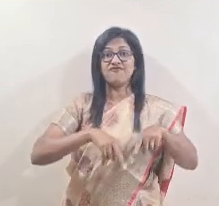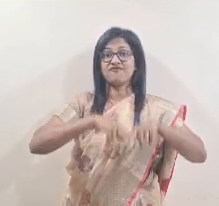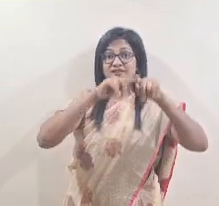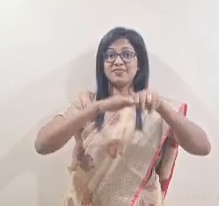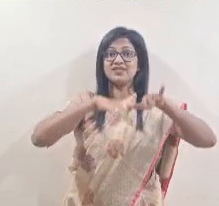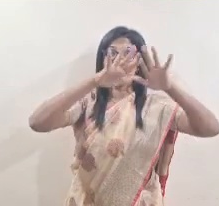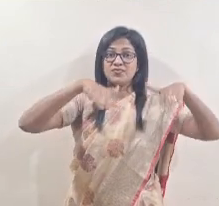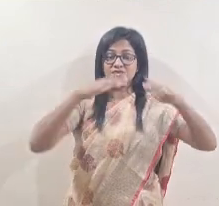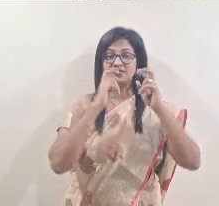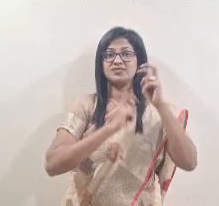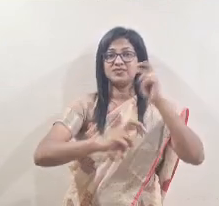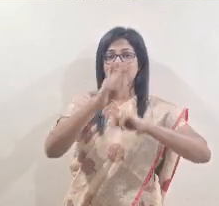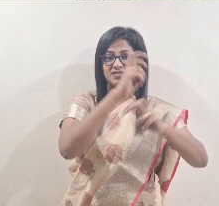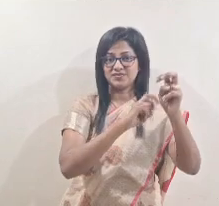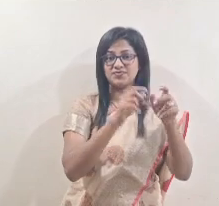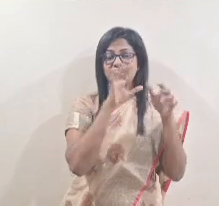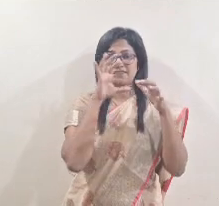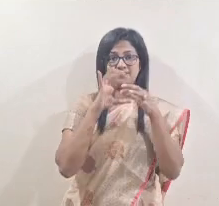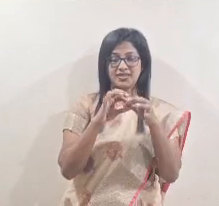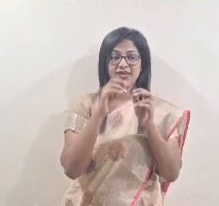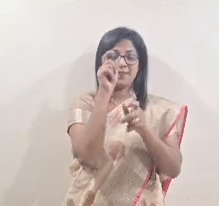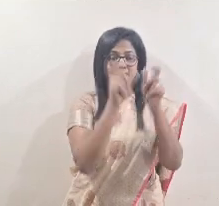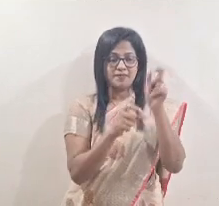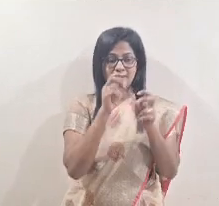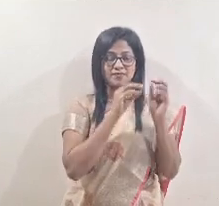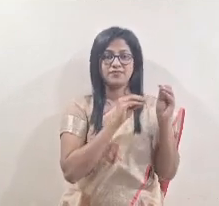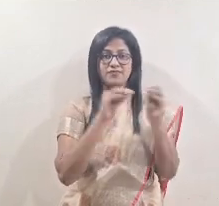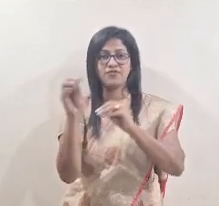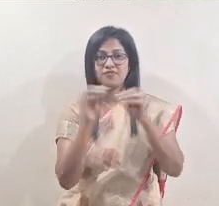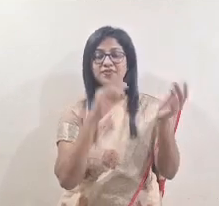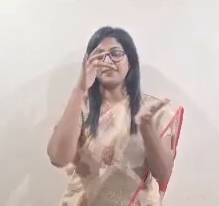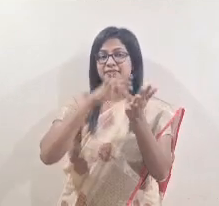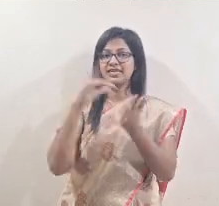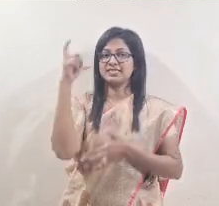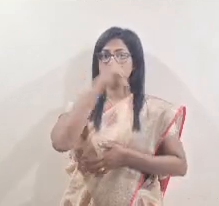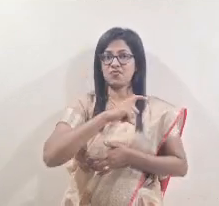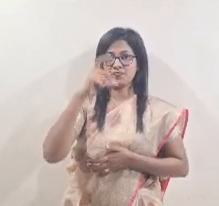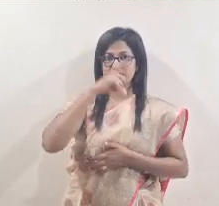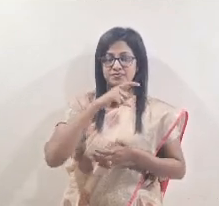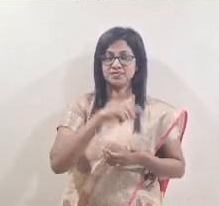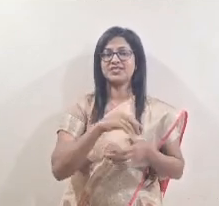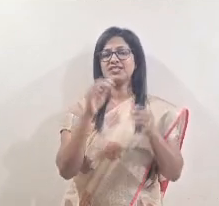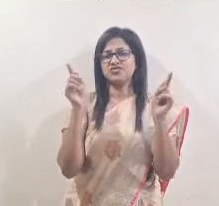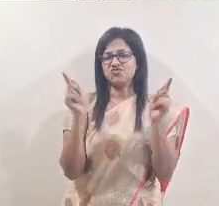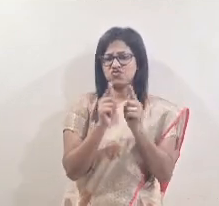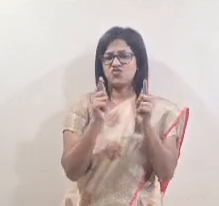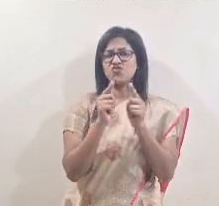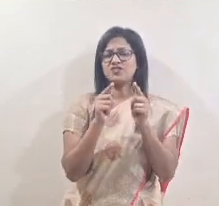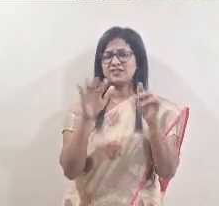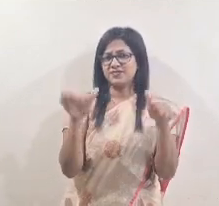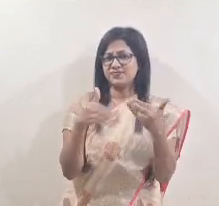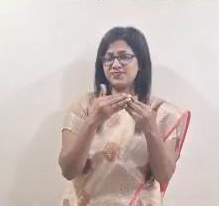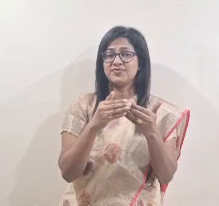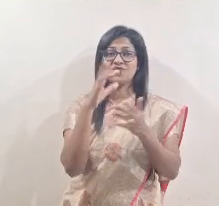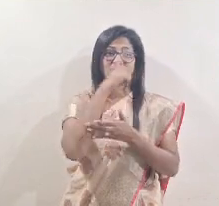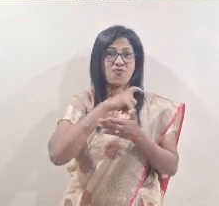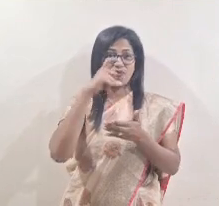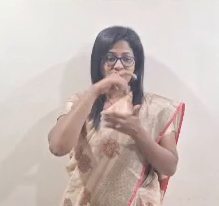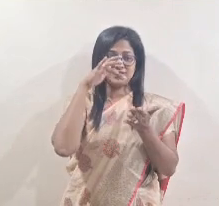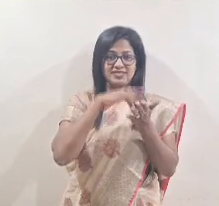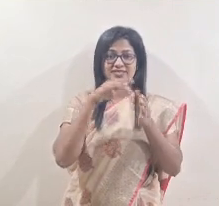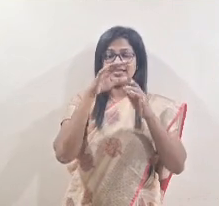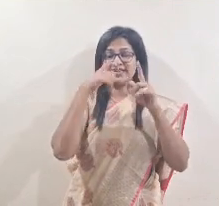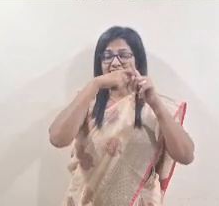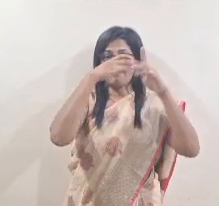water transport for passenger movement in the city of Kochi. So a brief introduction to the study area. Kochi is a city